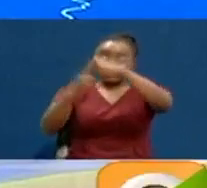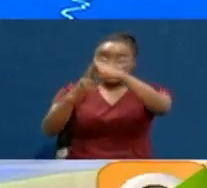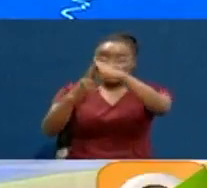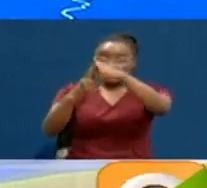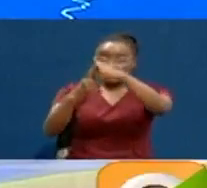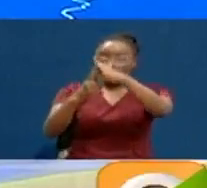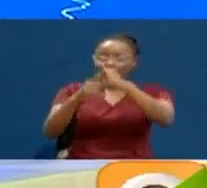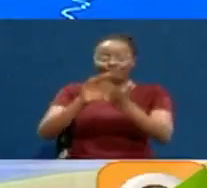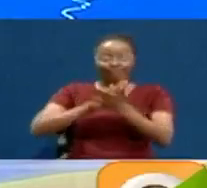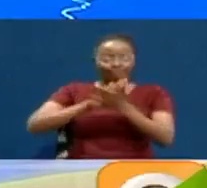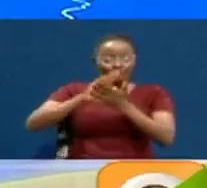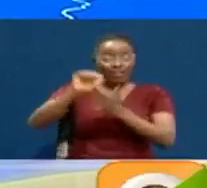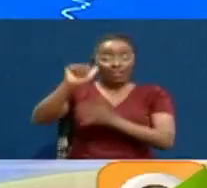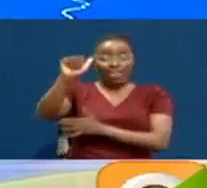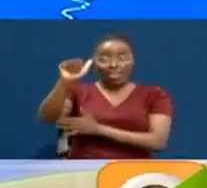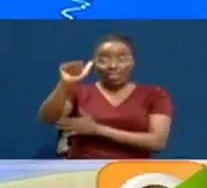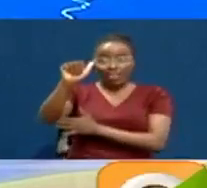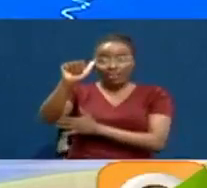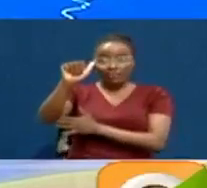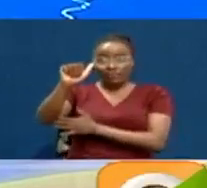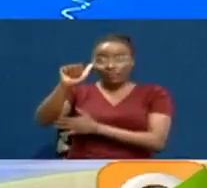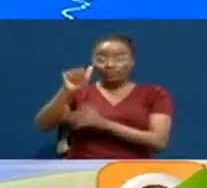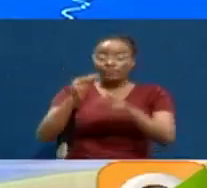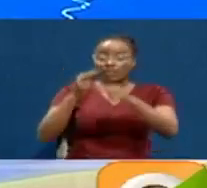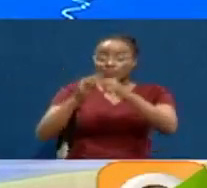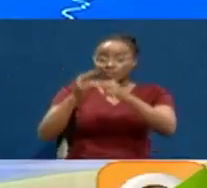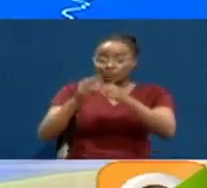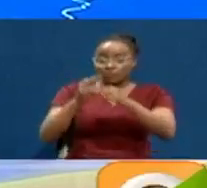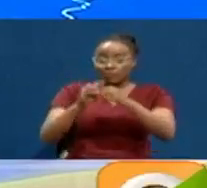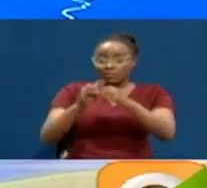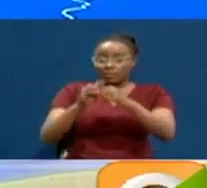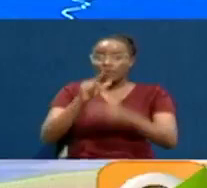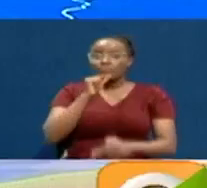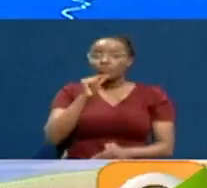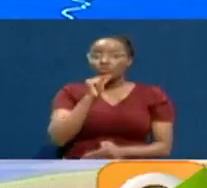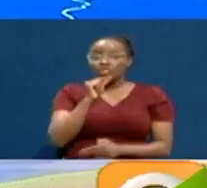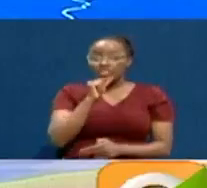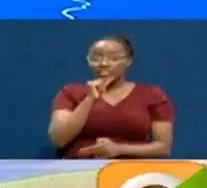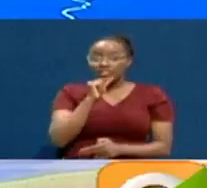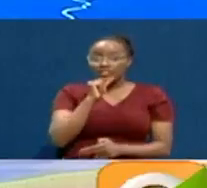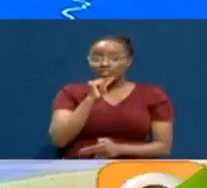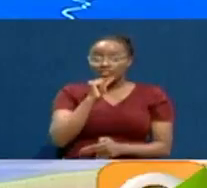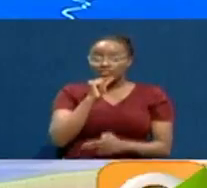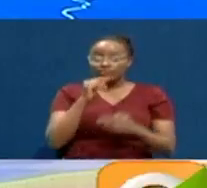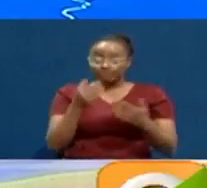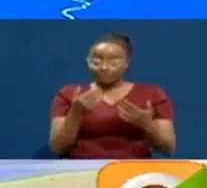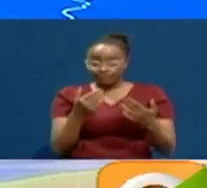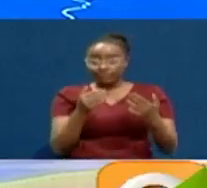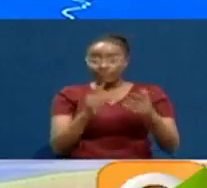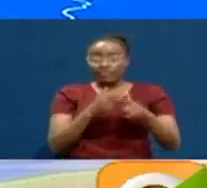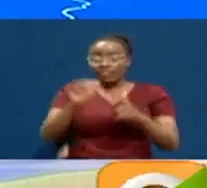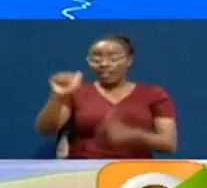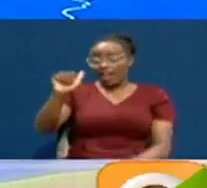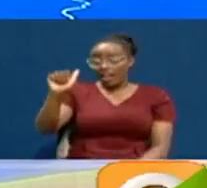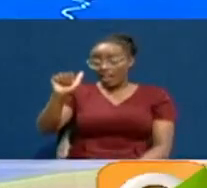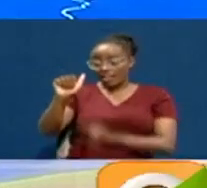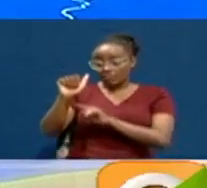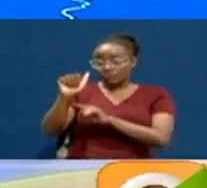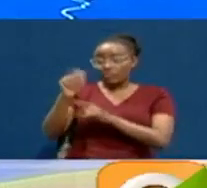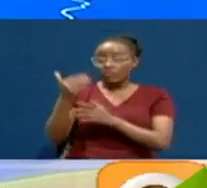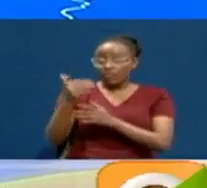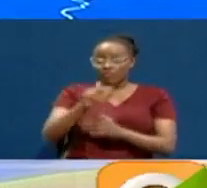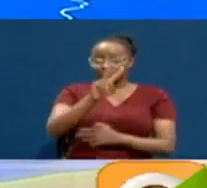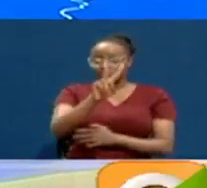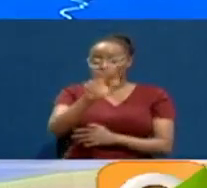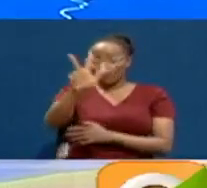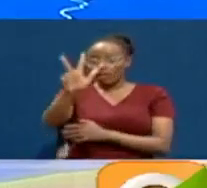76 plain A grades, followed by Kapsabet Boys and Alliance High School in second and